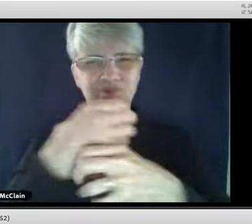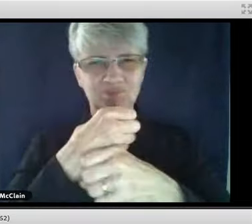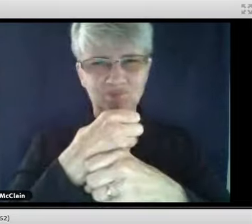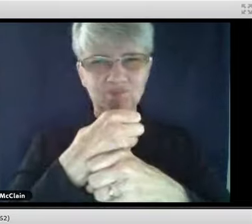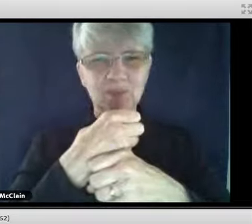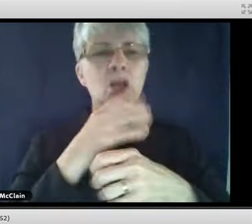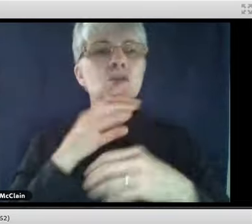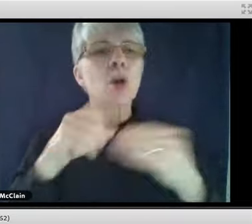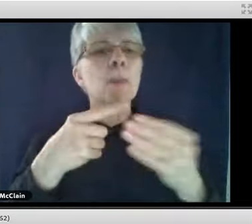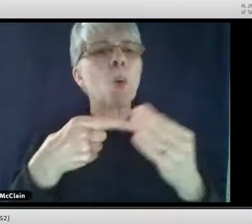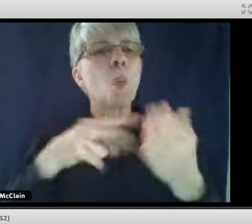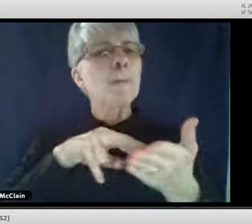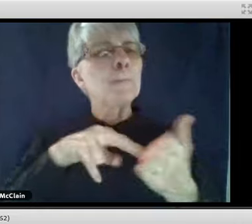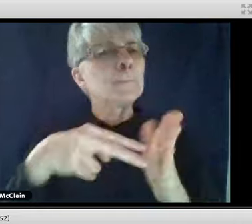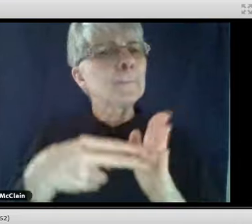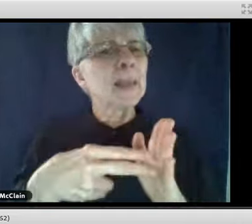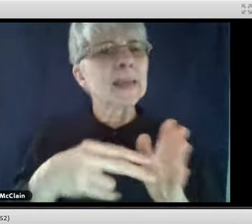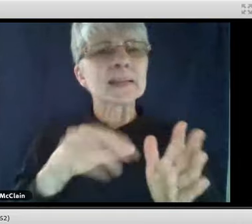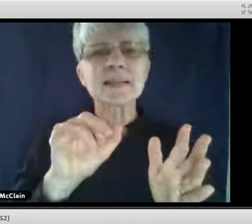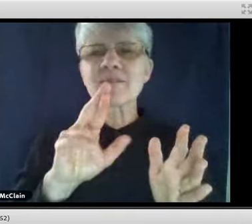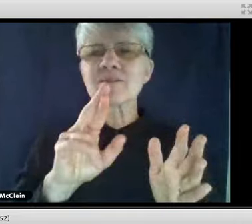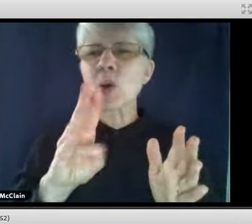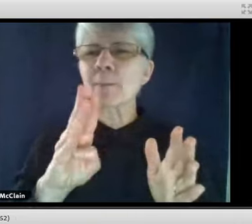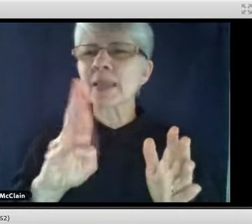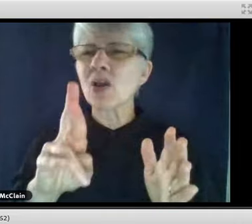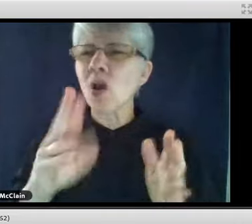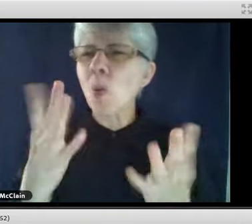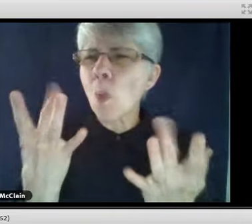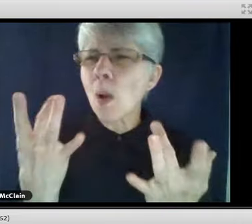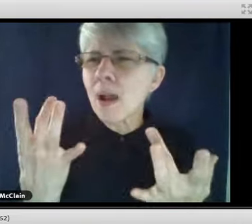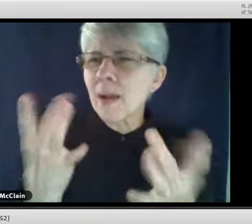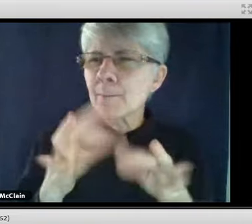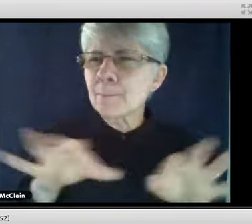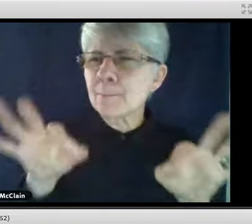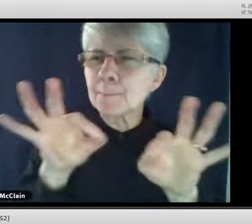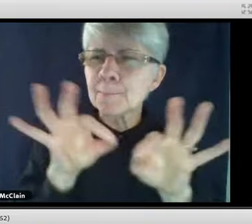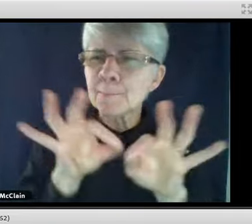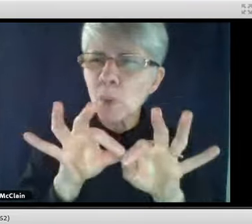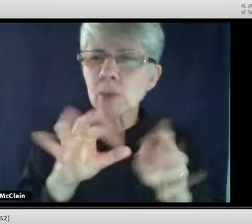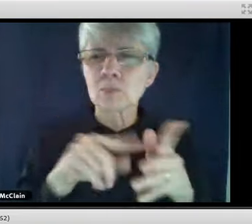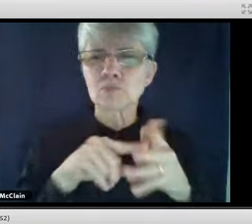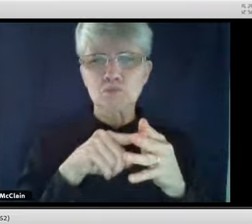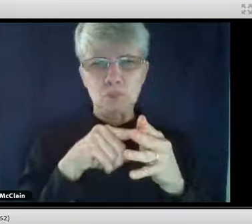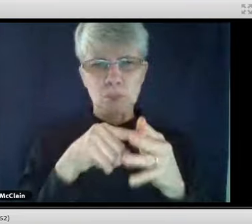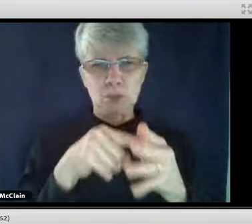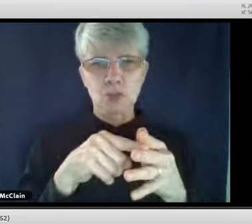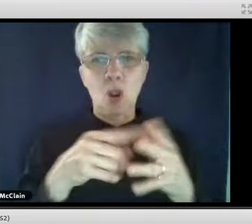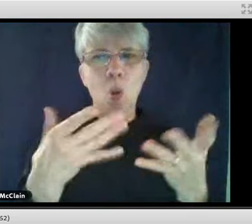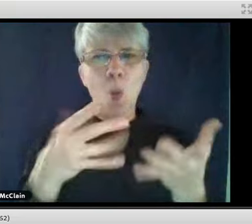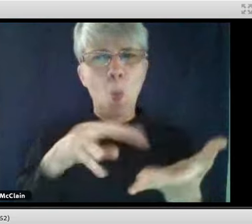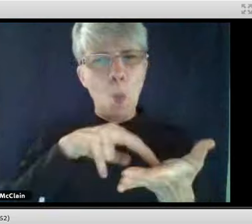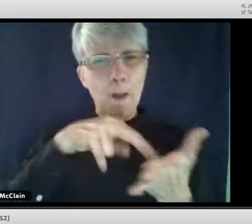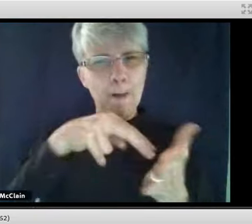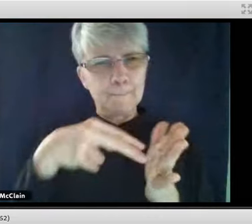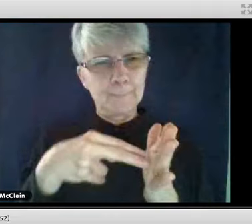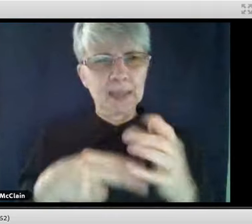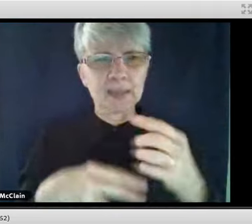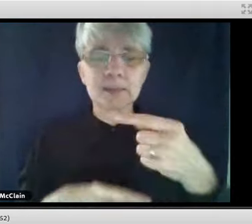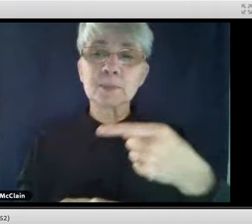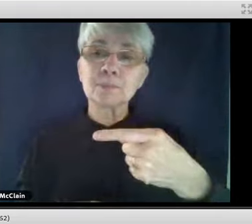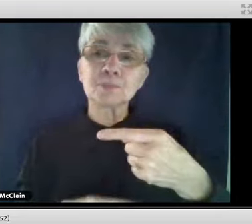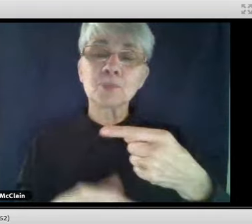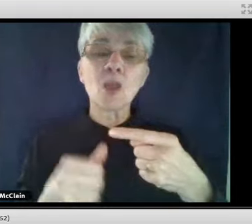let's talk about what that is. So what is FRBR and why is it important? Okay, so let's start about what it is first. Okay, so first of